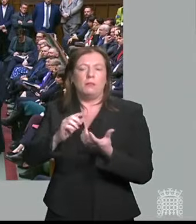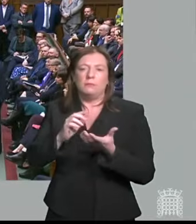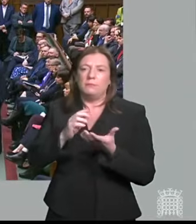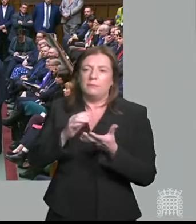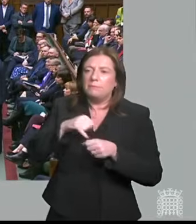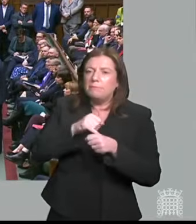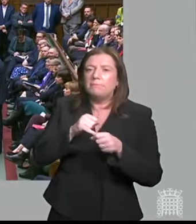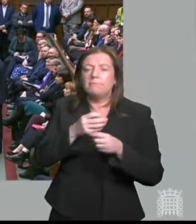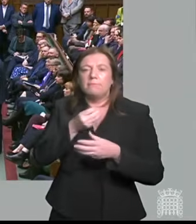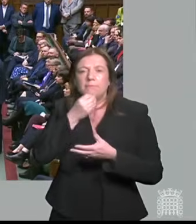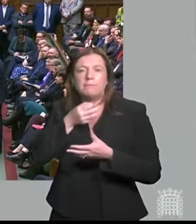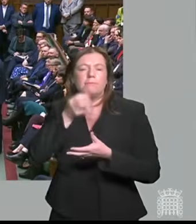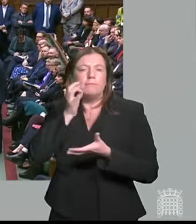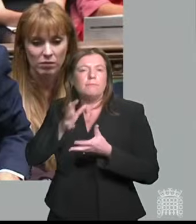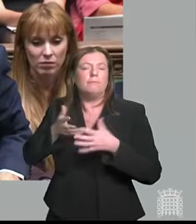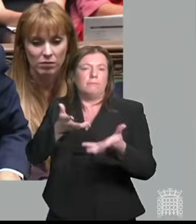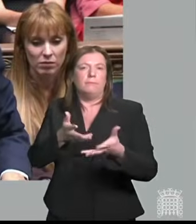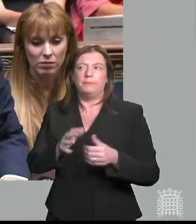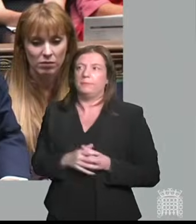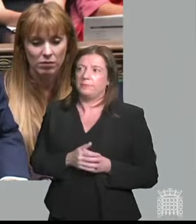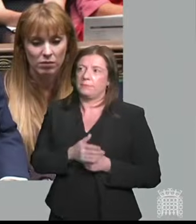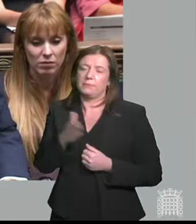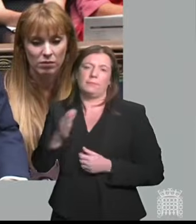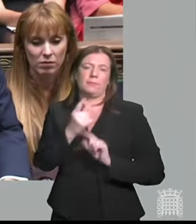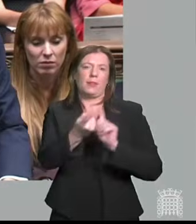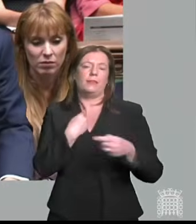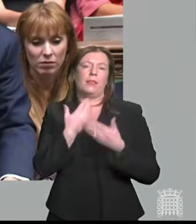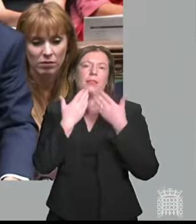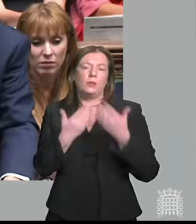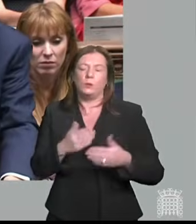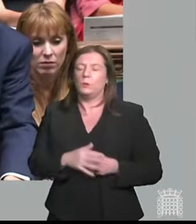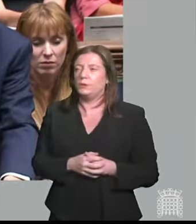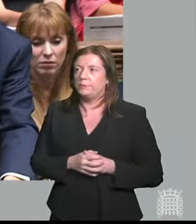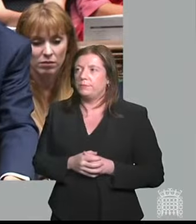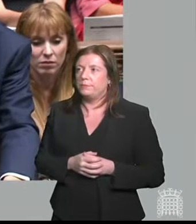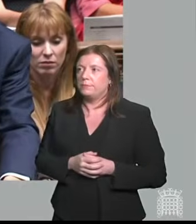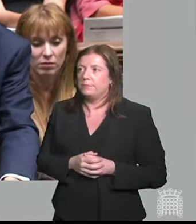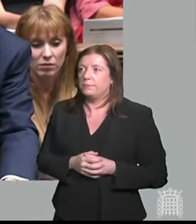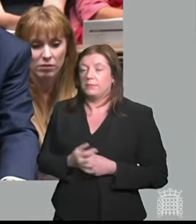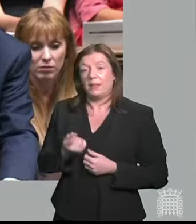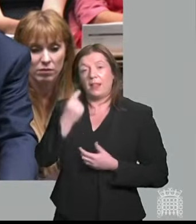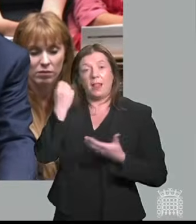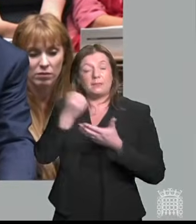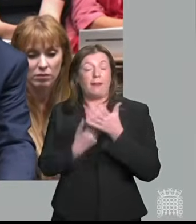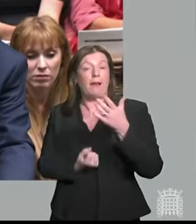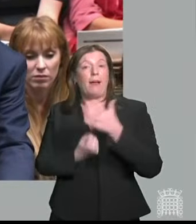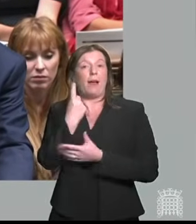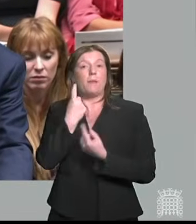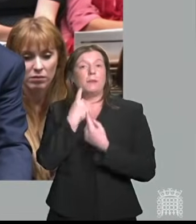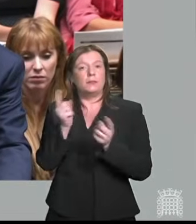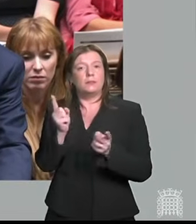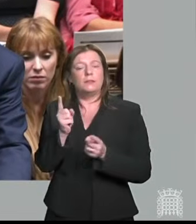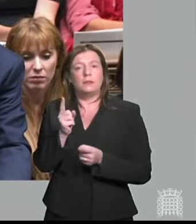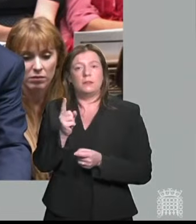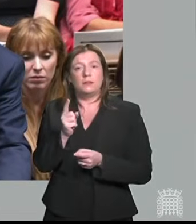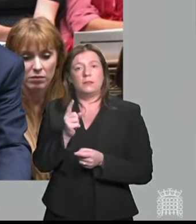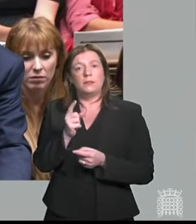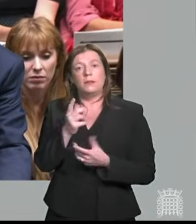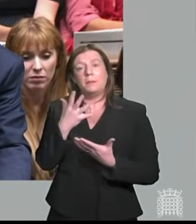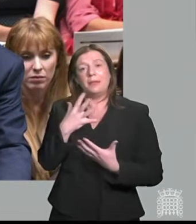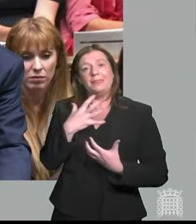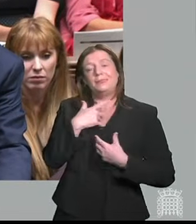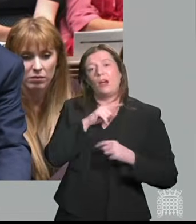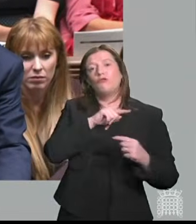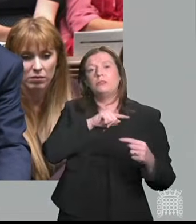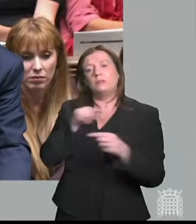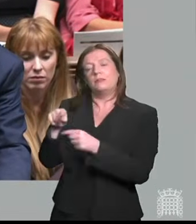Prime Minister for his answer. The terrible news last night came as we are still mourning the terrorist attack on